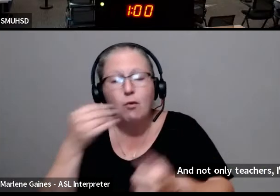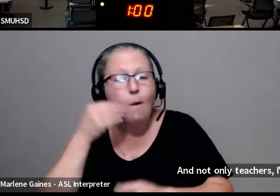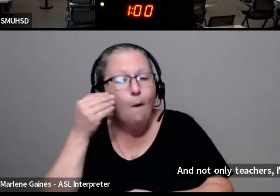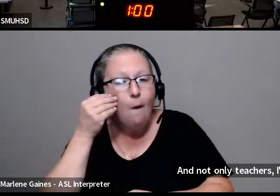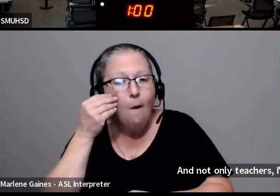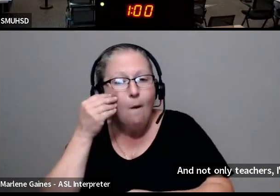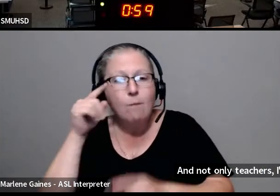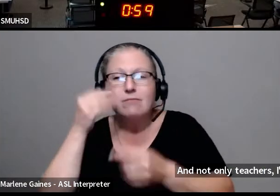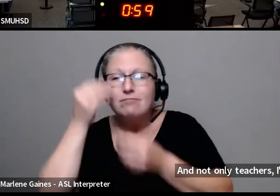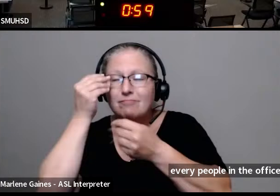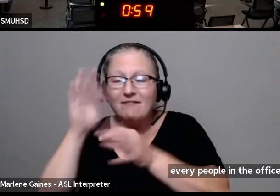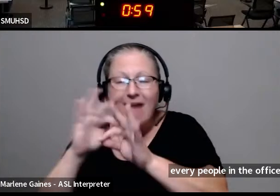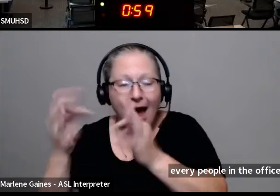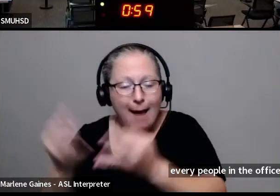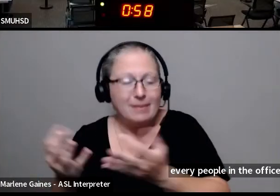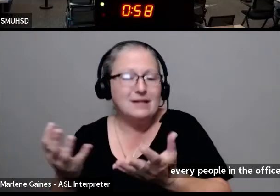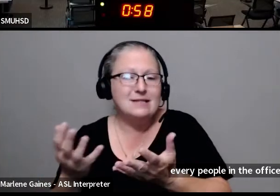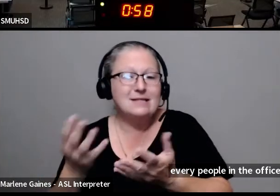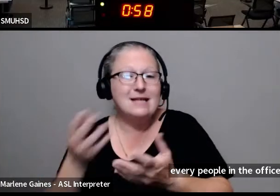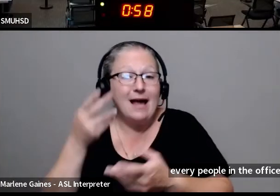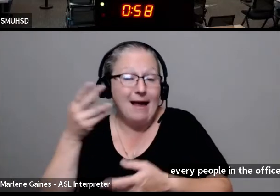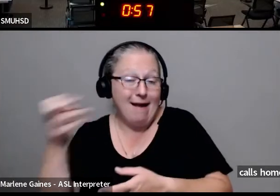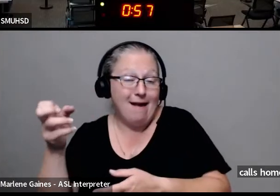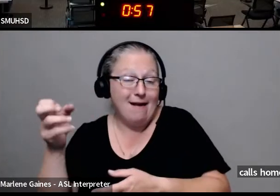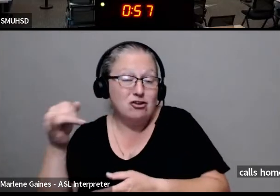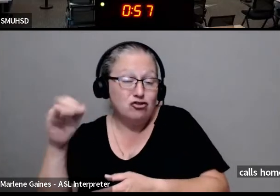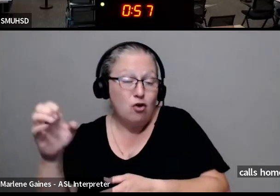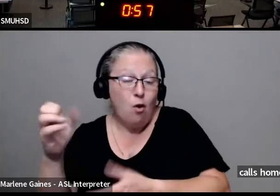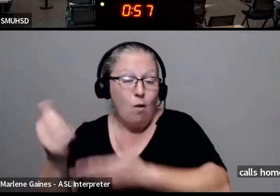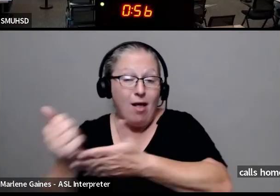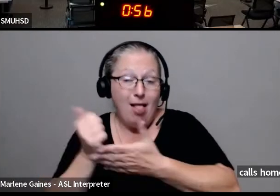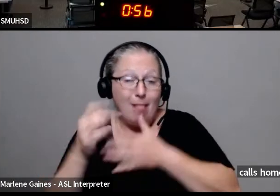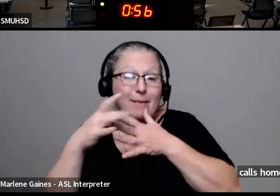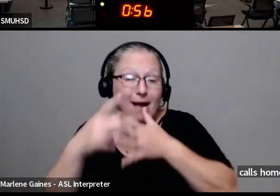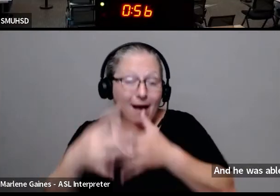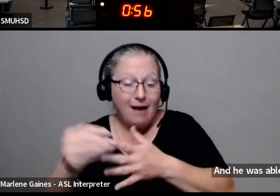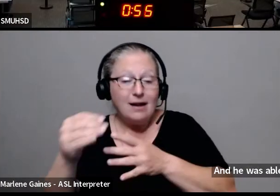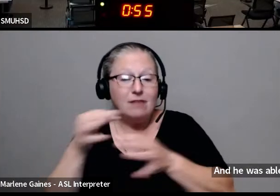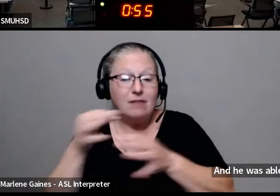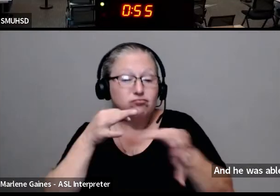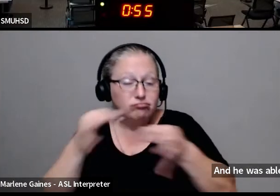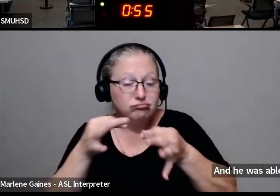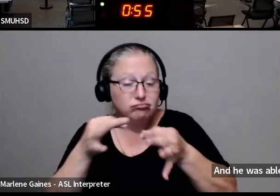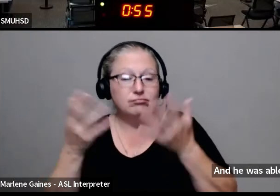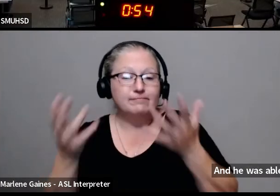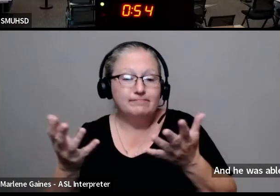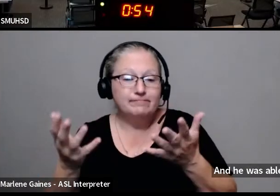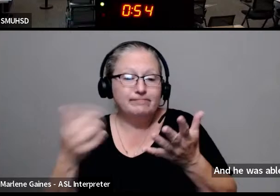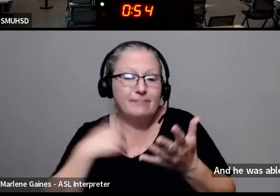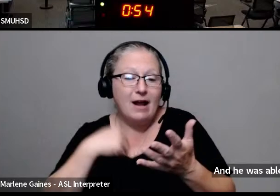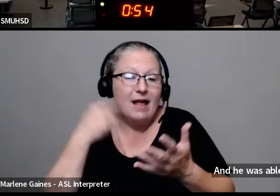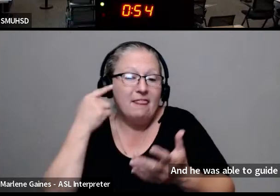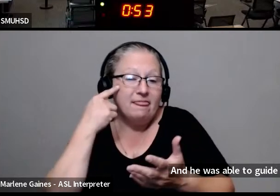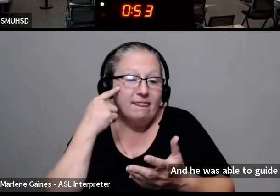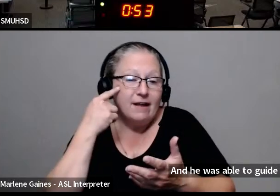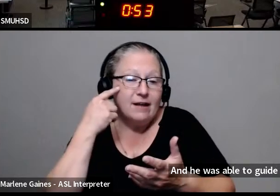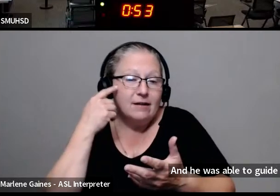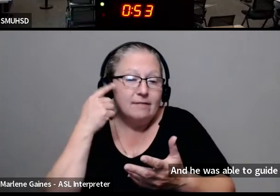to families. And he was able to guide that and give instruction. And so, you know, I just think